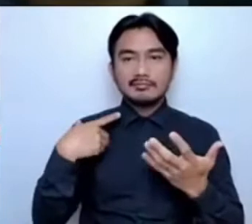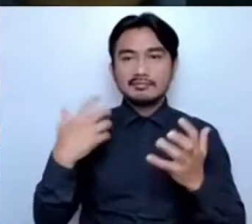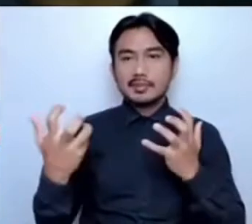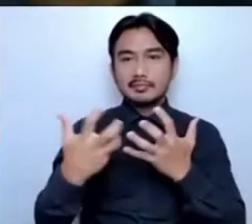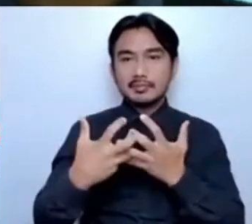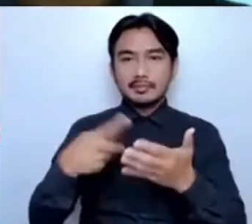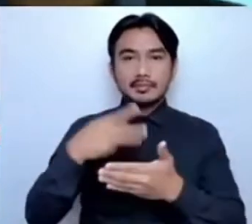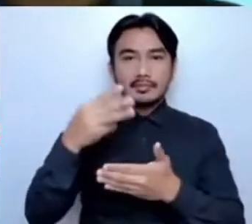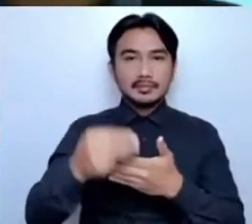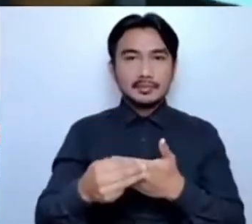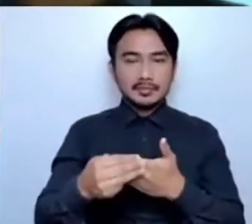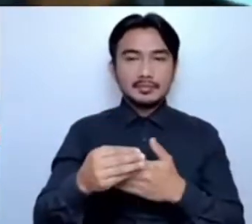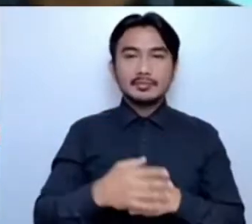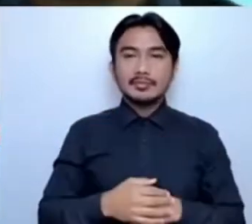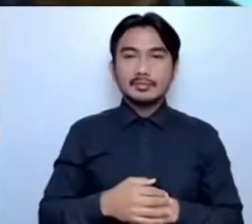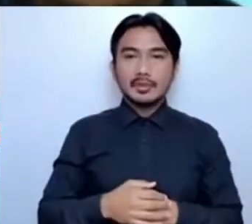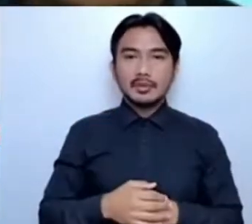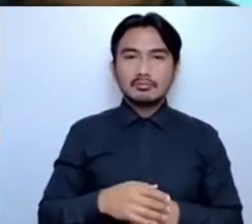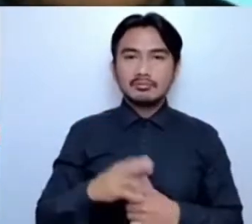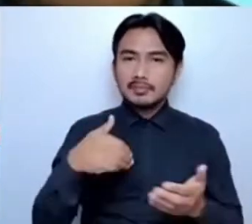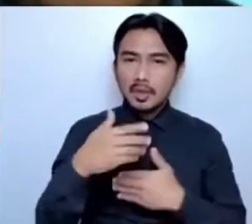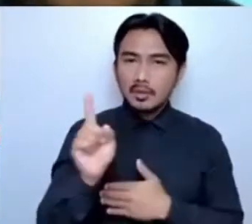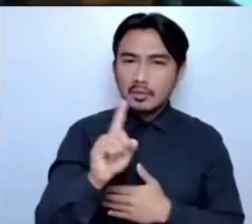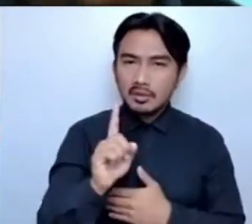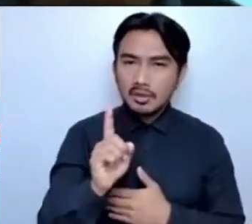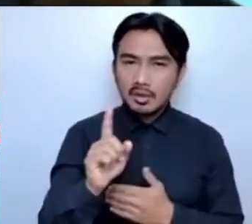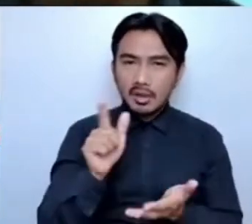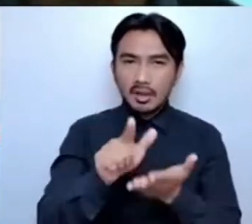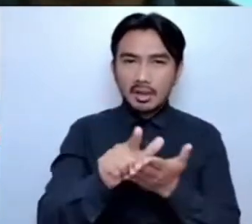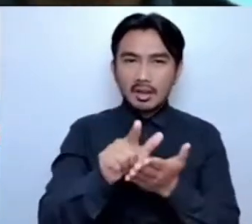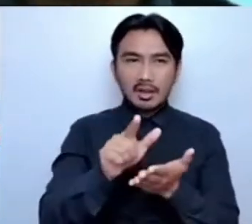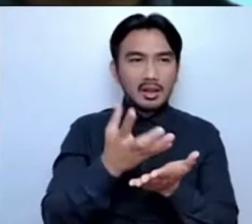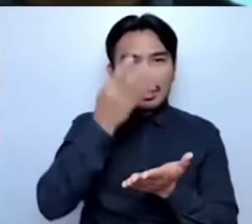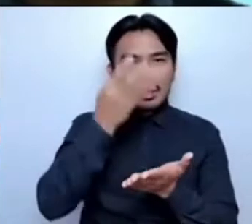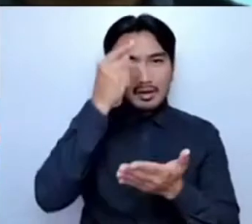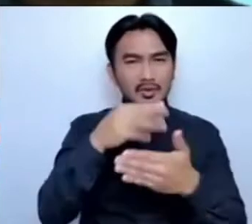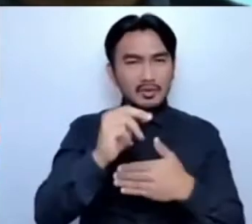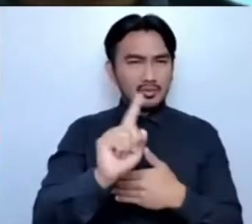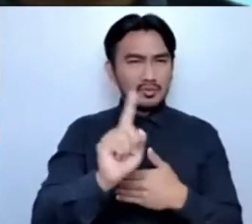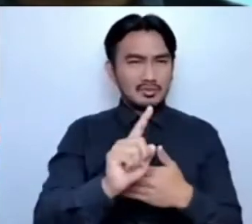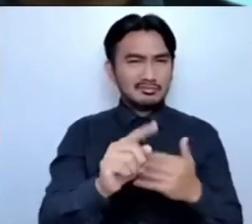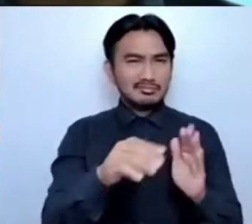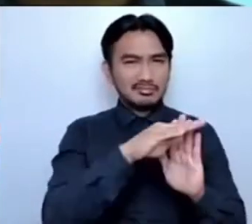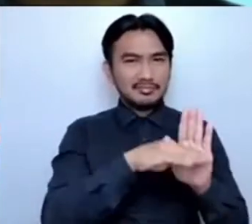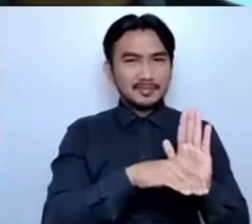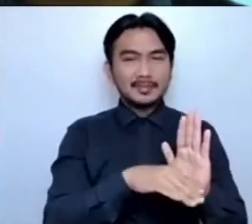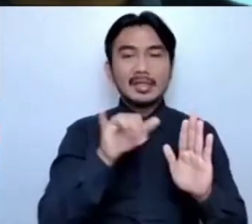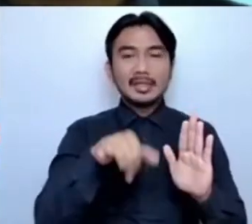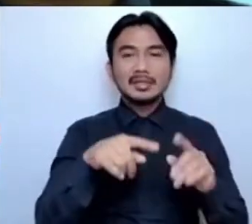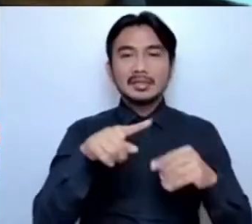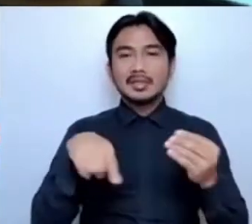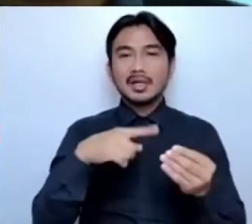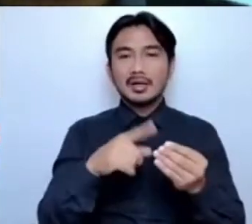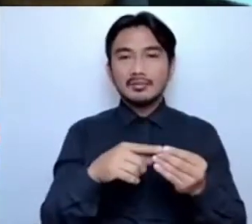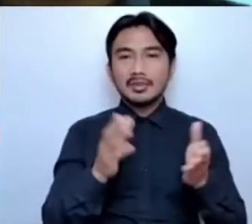So, but what are learning programs? Again, the notes below will tell us that these are organized or sequenced set